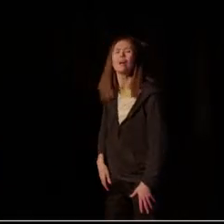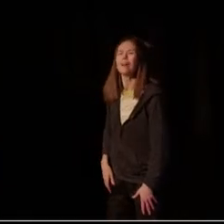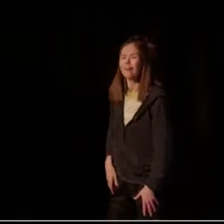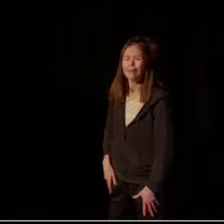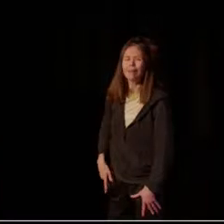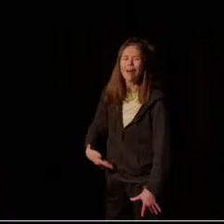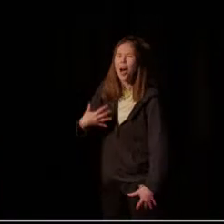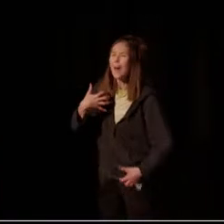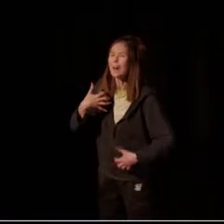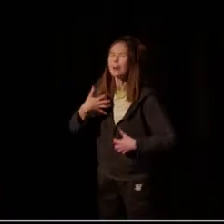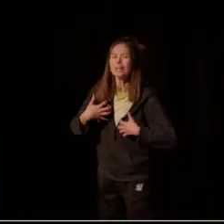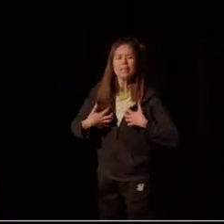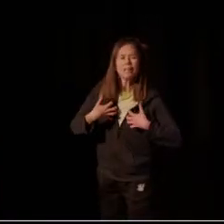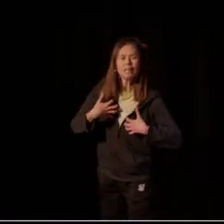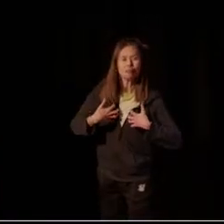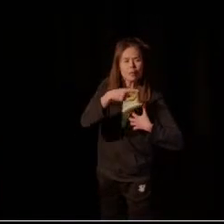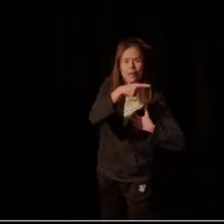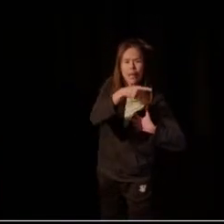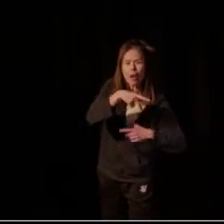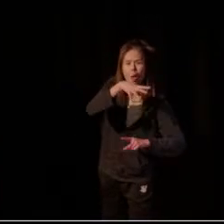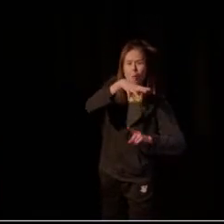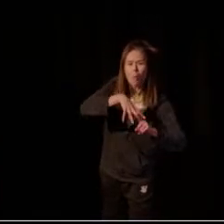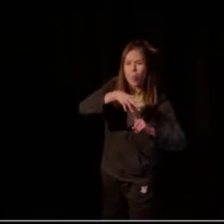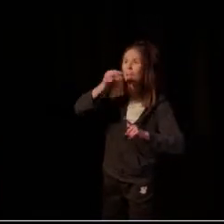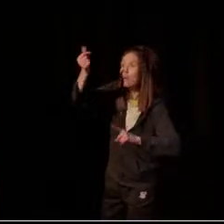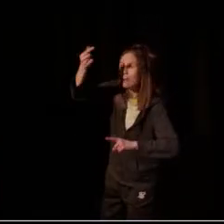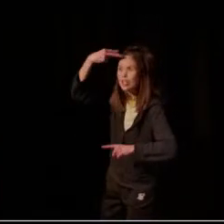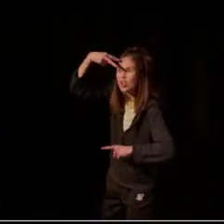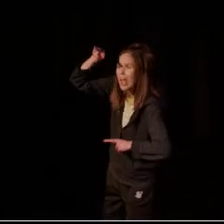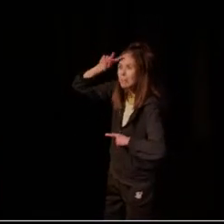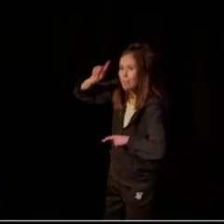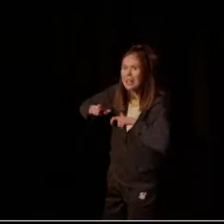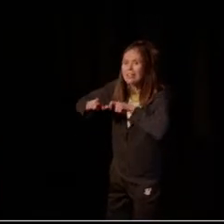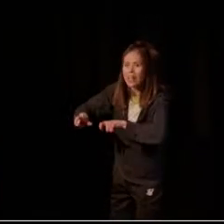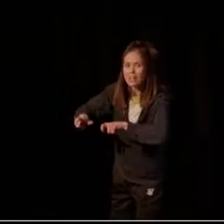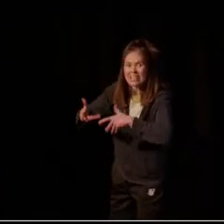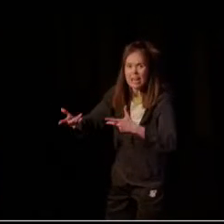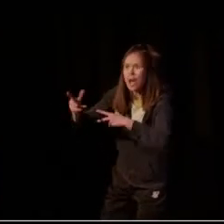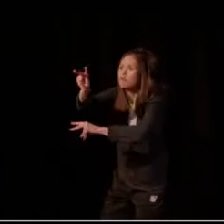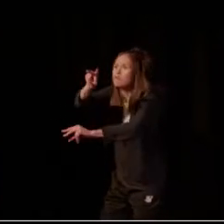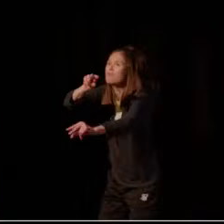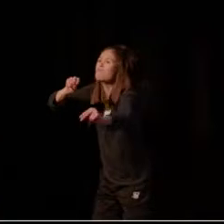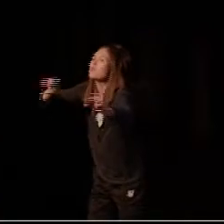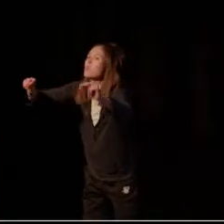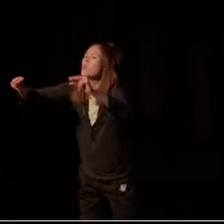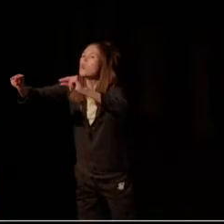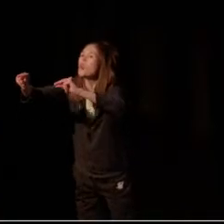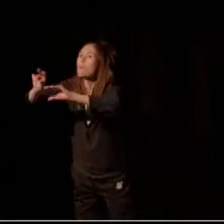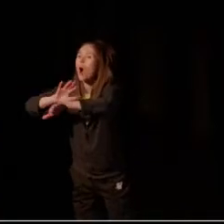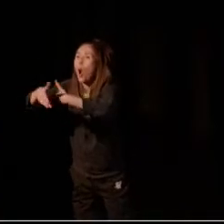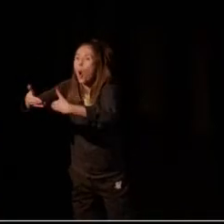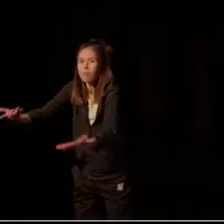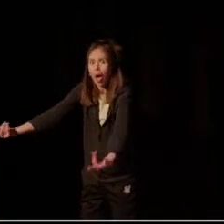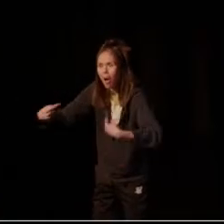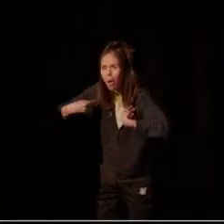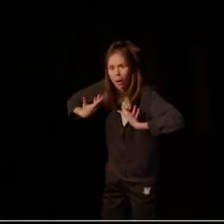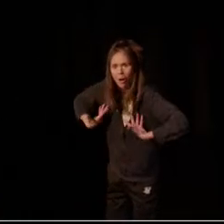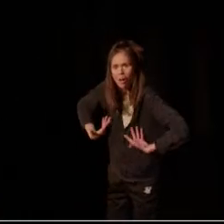already. Whispering. Giggling. Leontes has no idea. It is well known when I am the last to